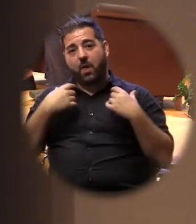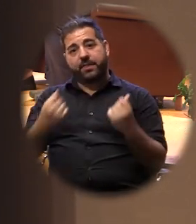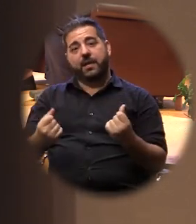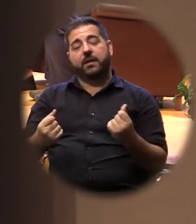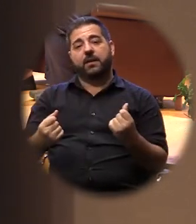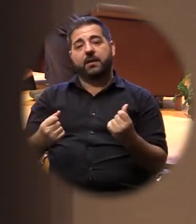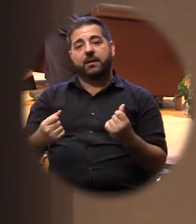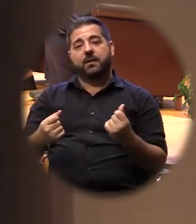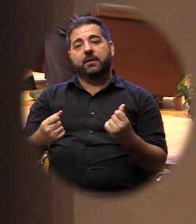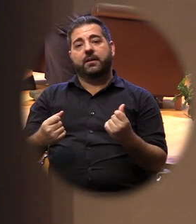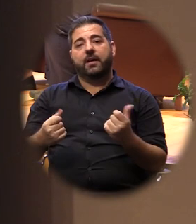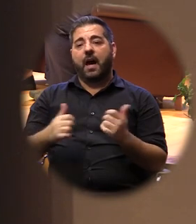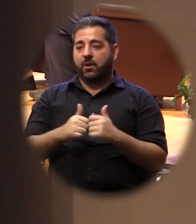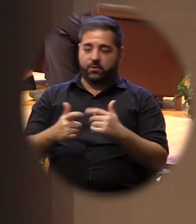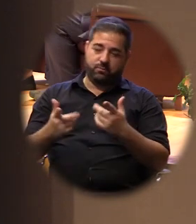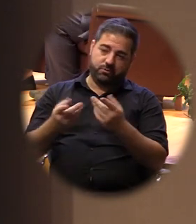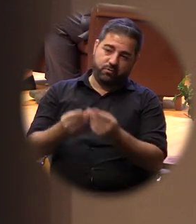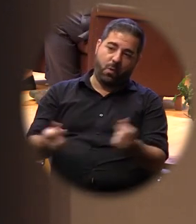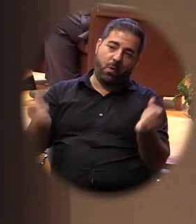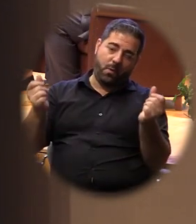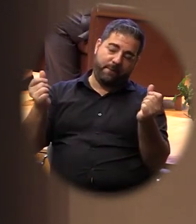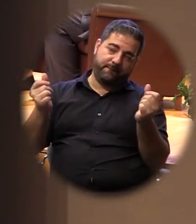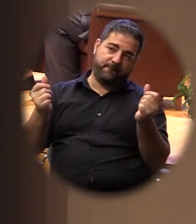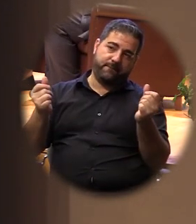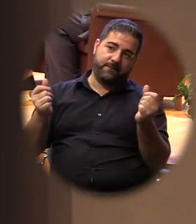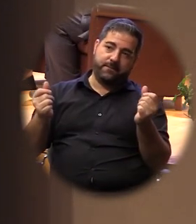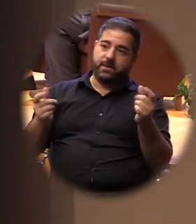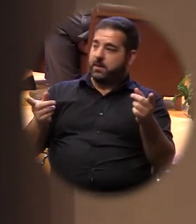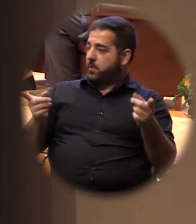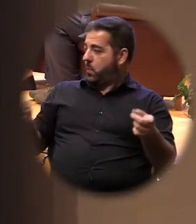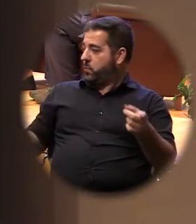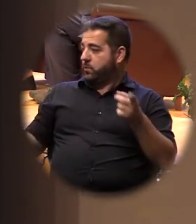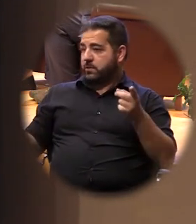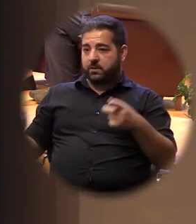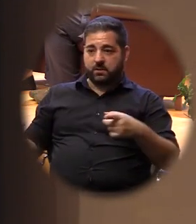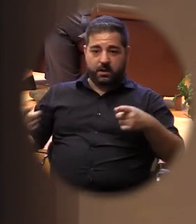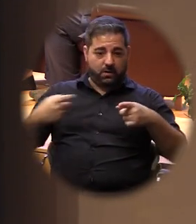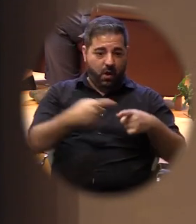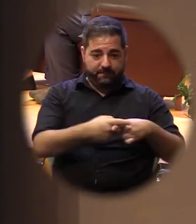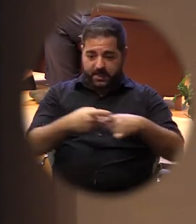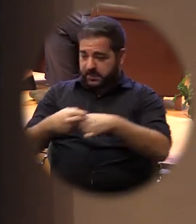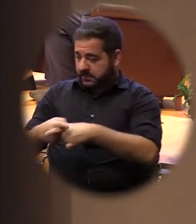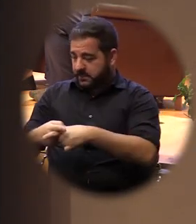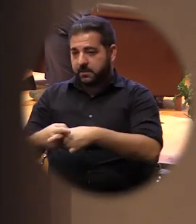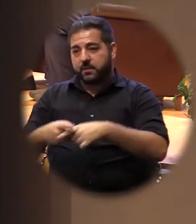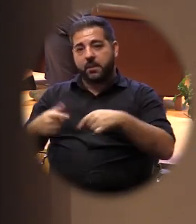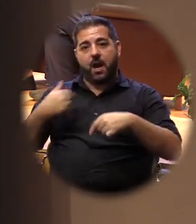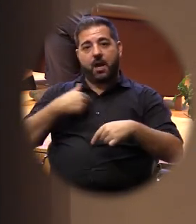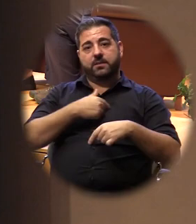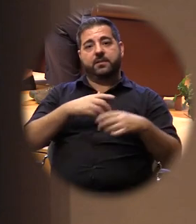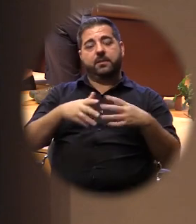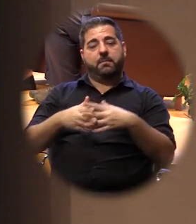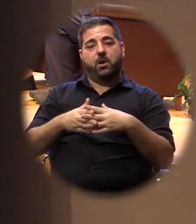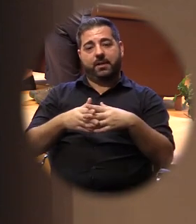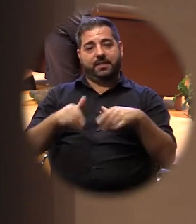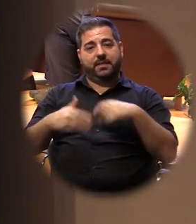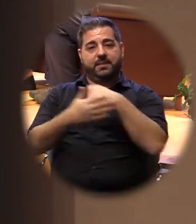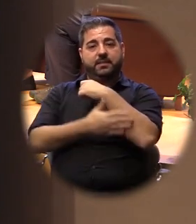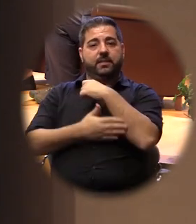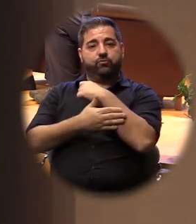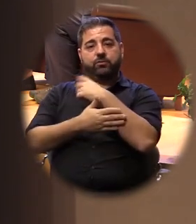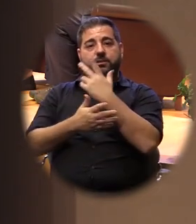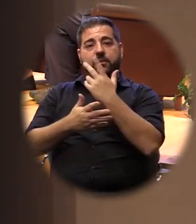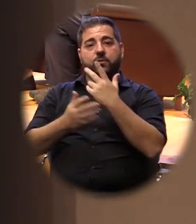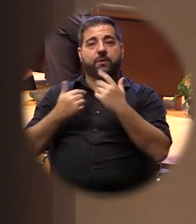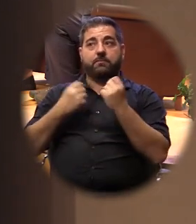And how you resolve those conflicts, I think as a nation right now, we're in the midst of a series of